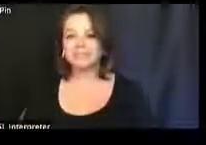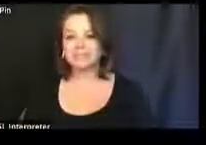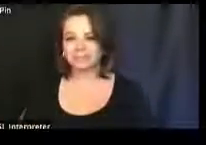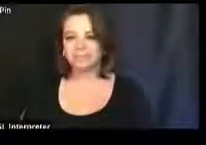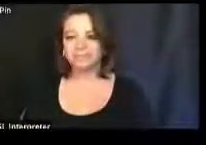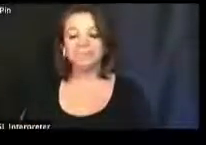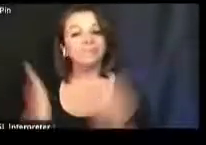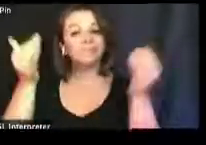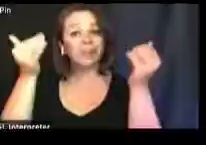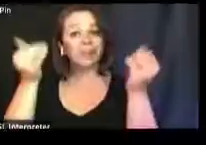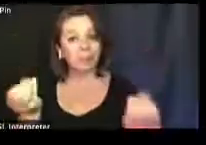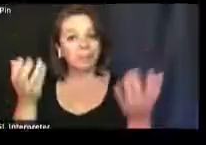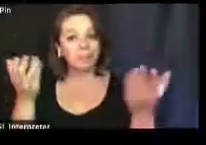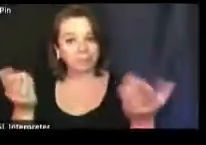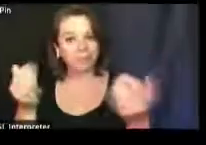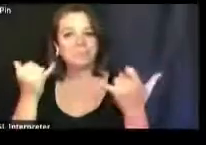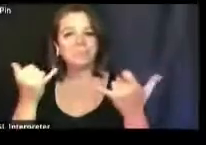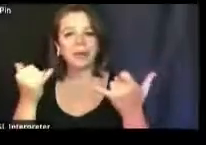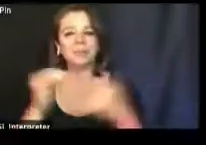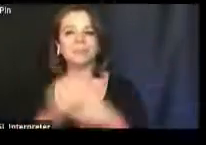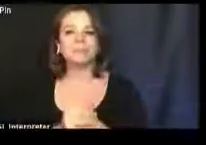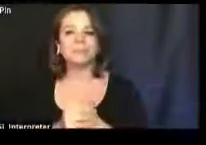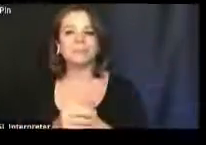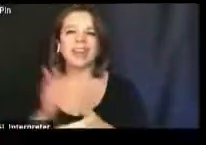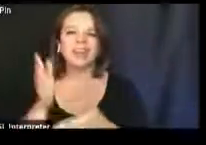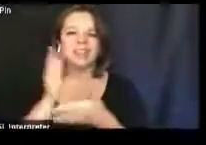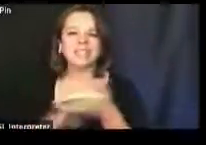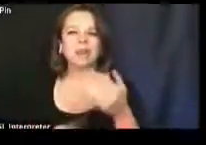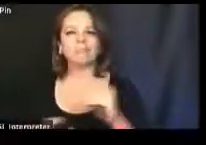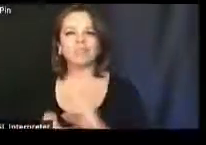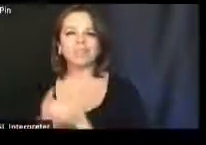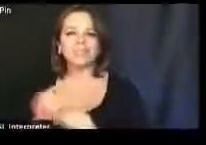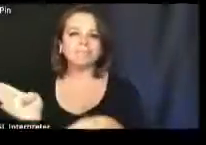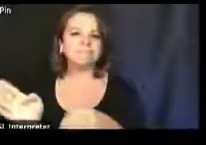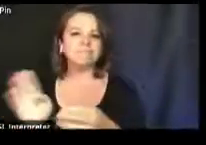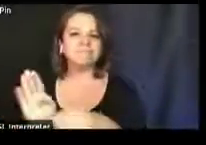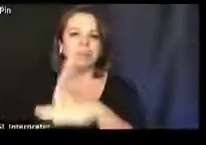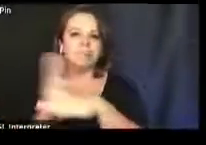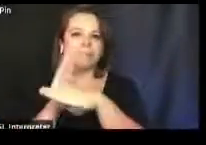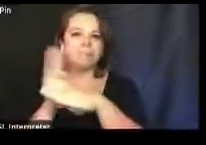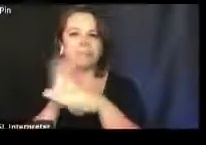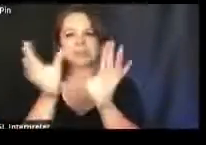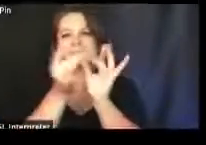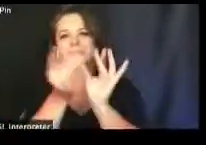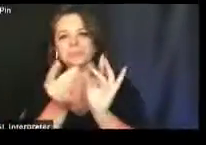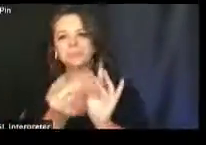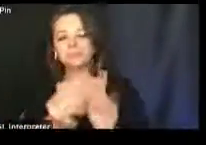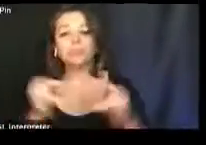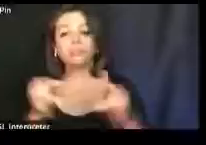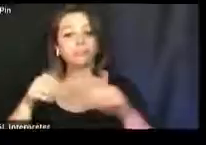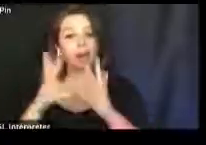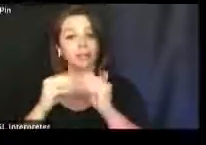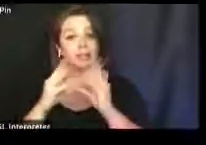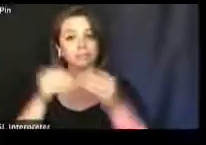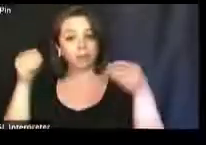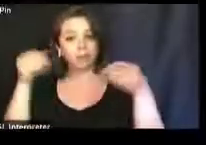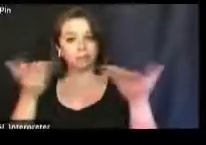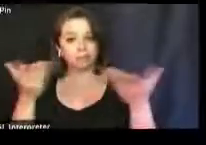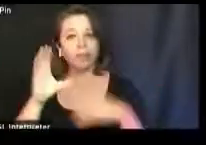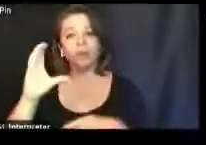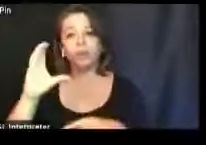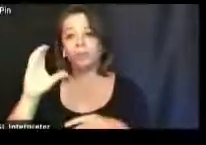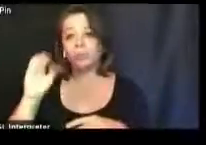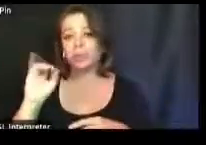So now on to some housekeeping rules. This meeting is primarily for communities of